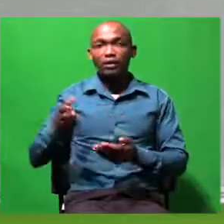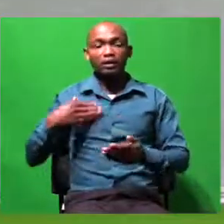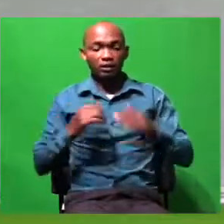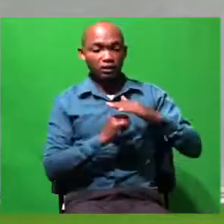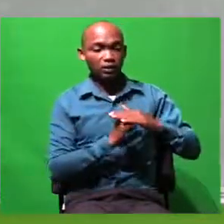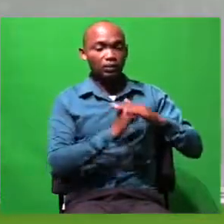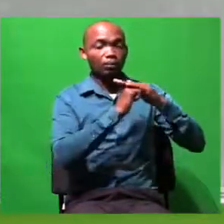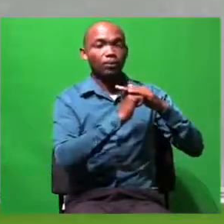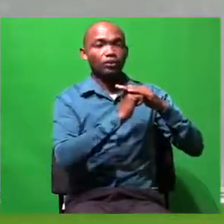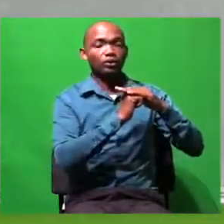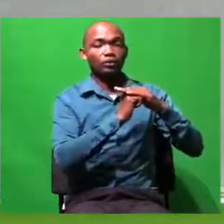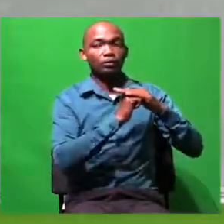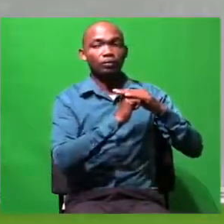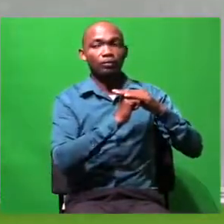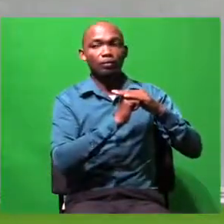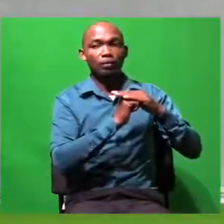There are many supports,